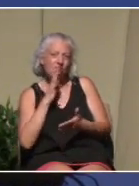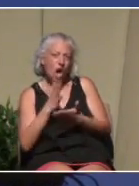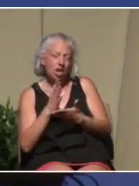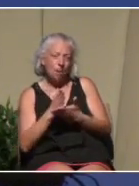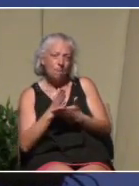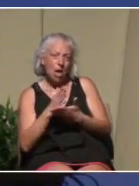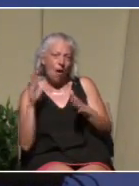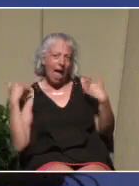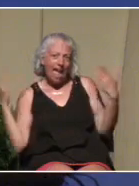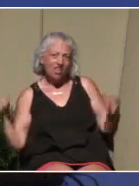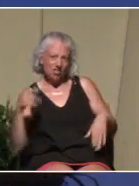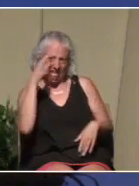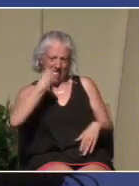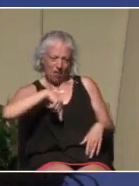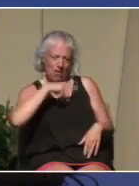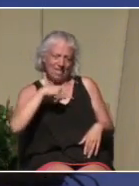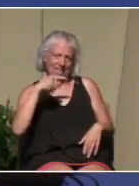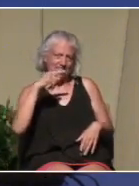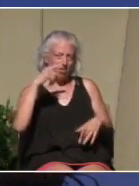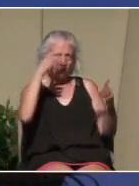brain scan.